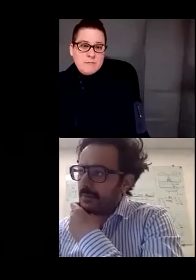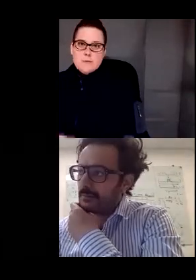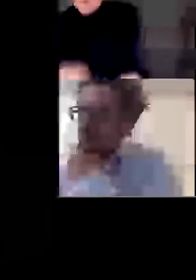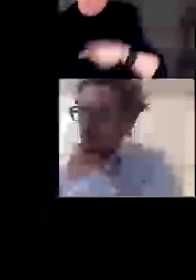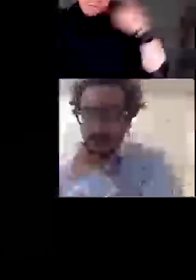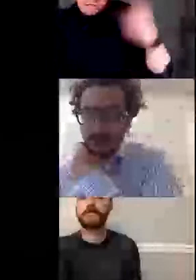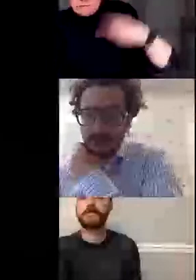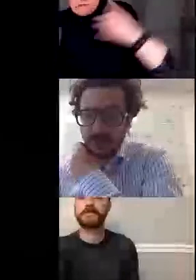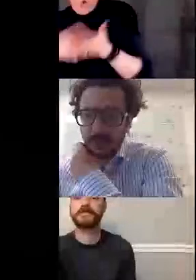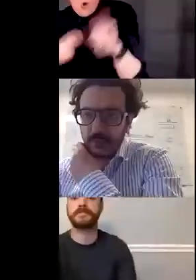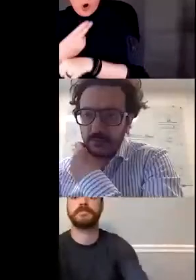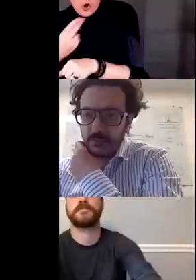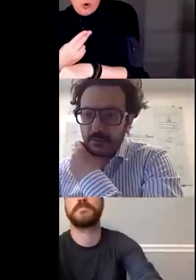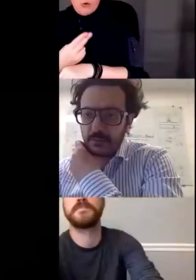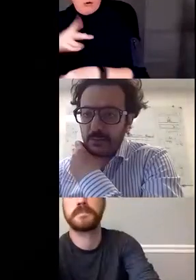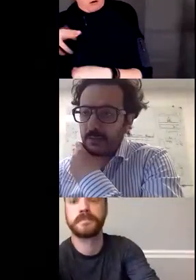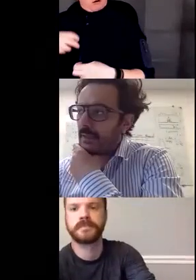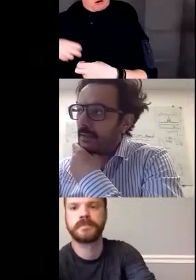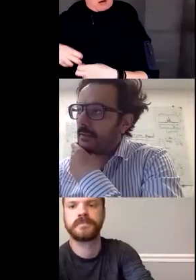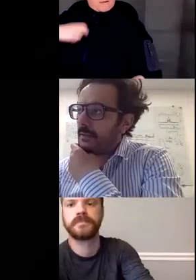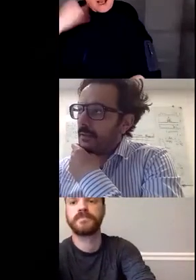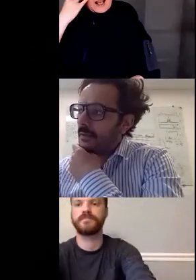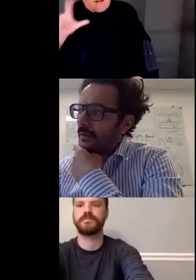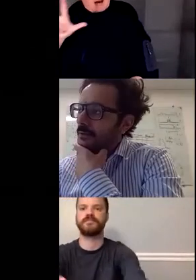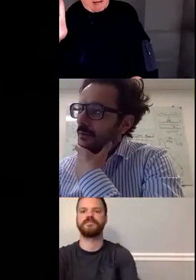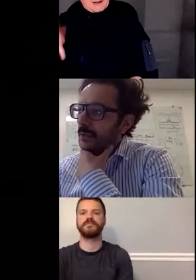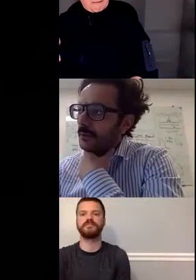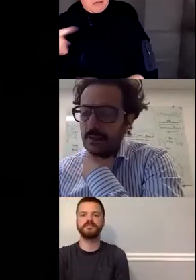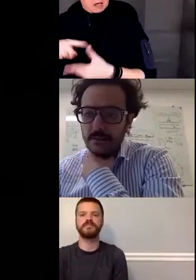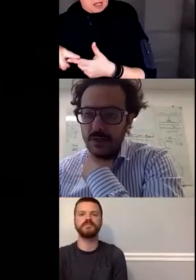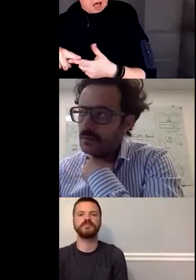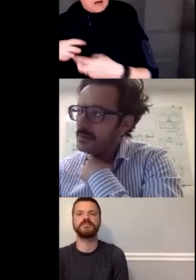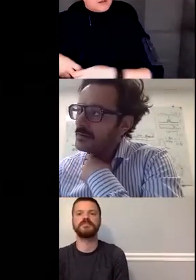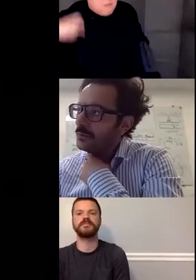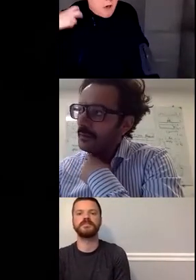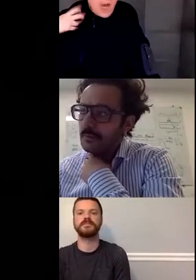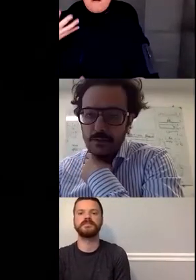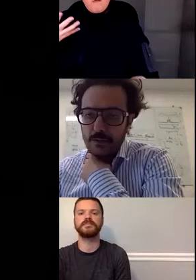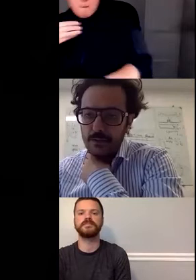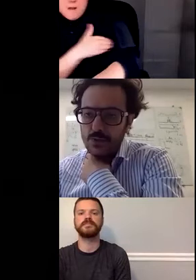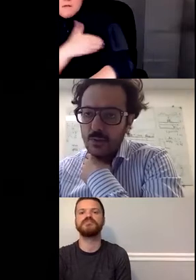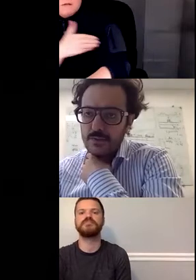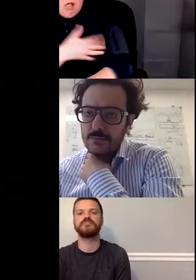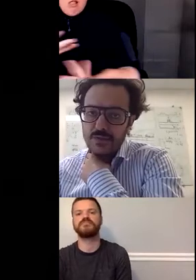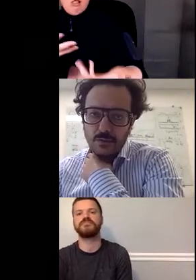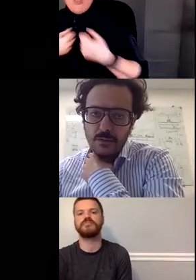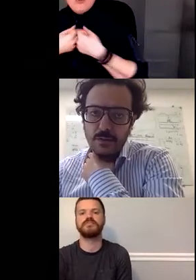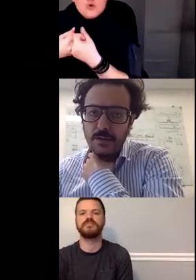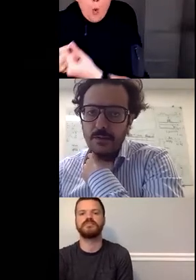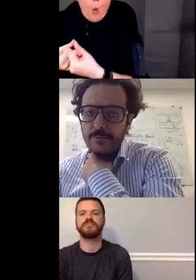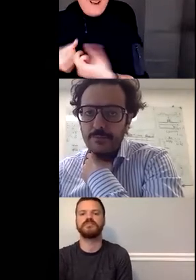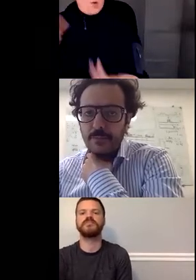about that. Do we look at the spine, for example, in back pain? Do we look at the muscles? Do we look at the joints?